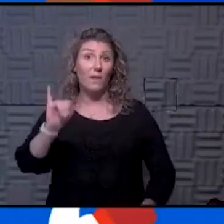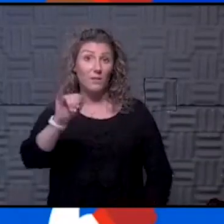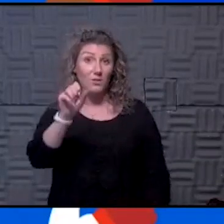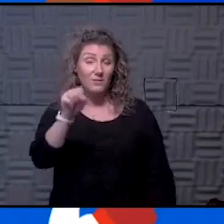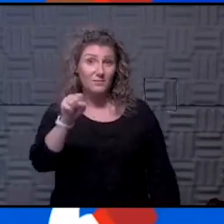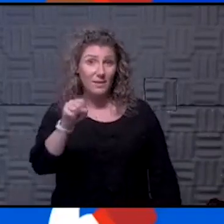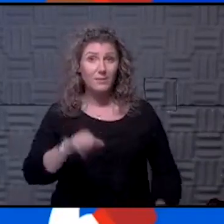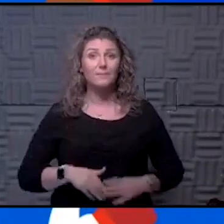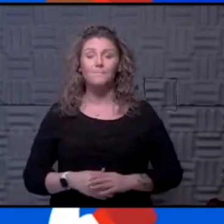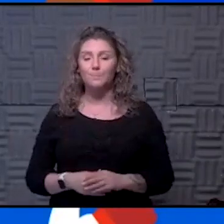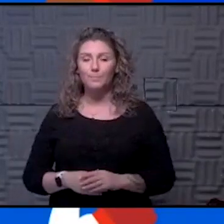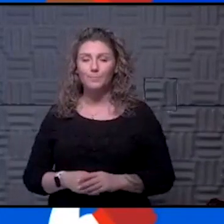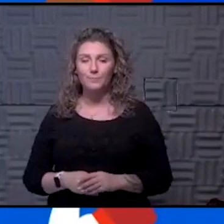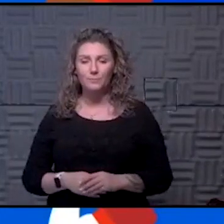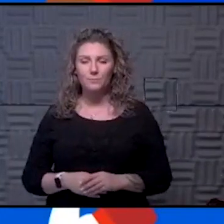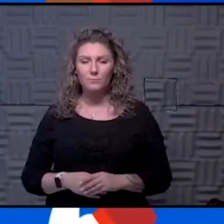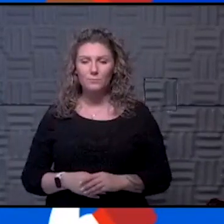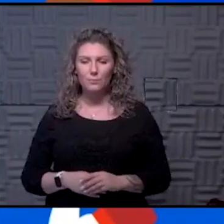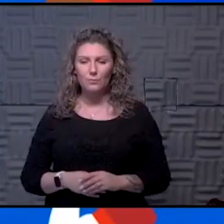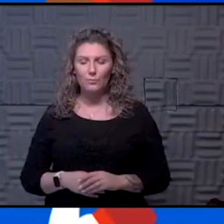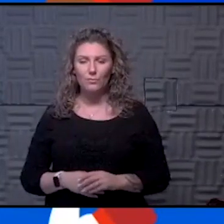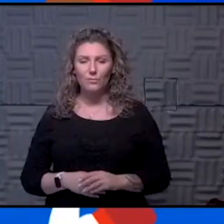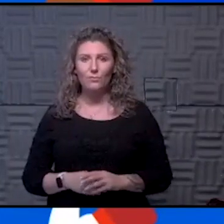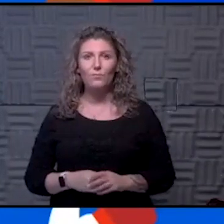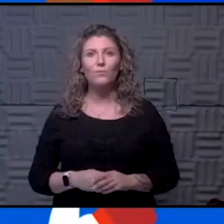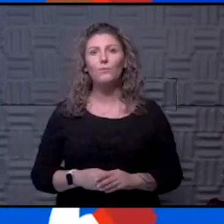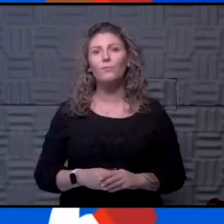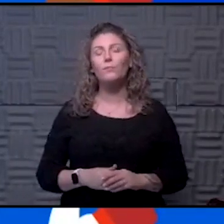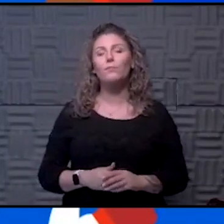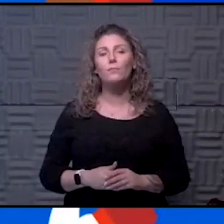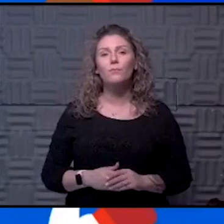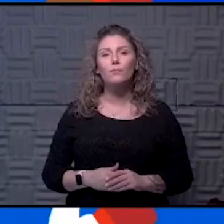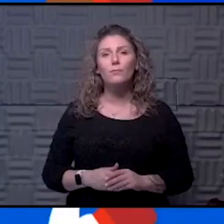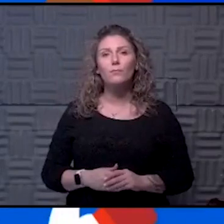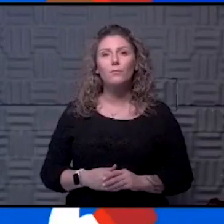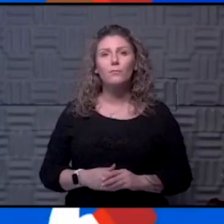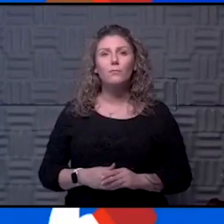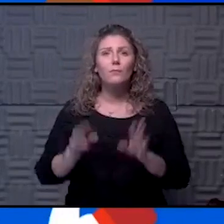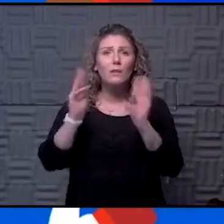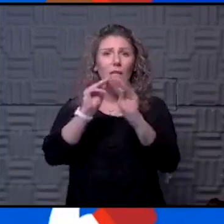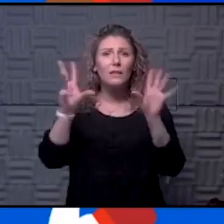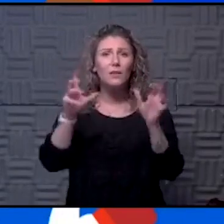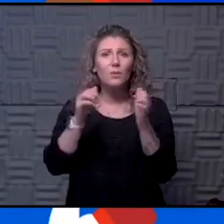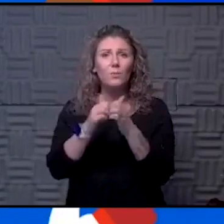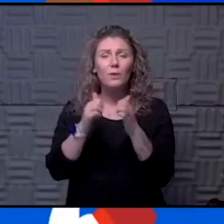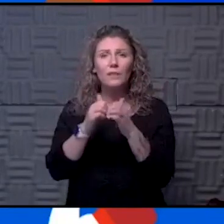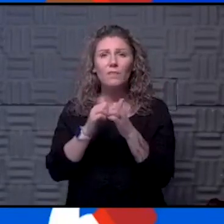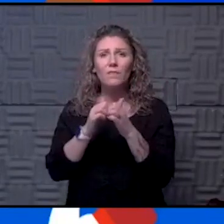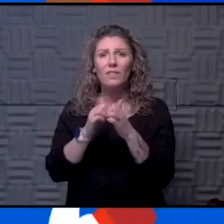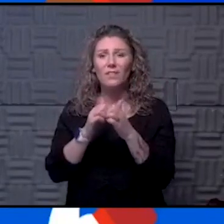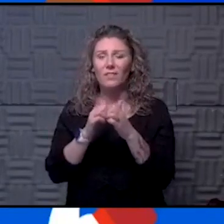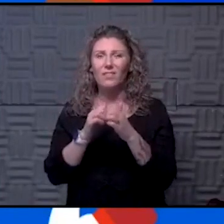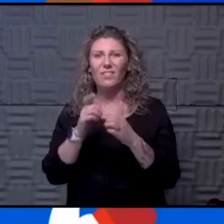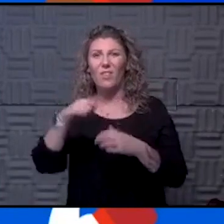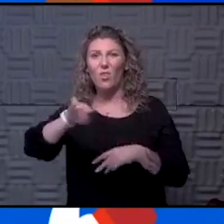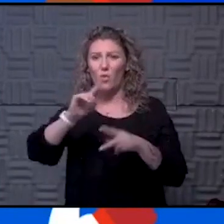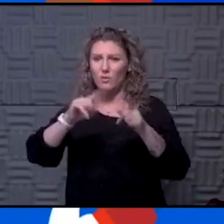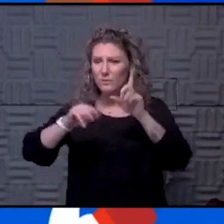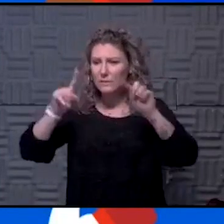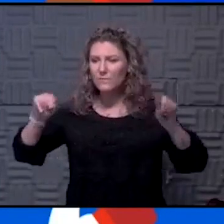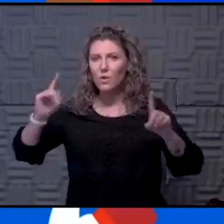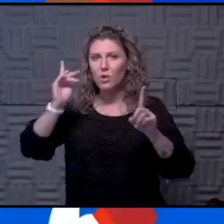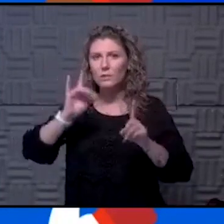and is what's clear with the variants is the more people that this